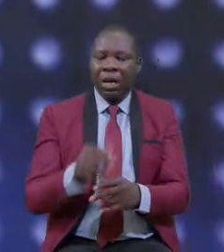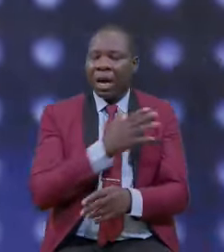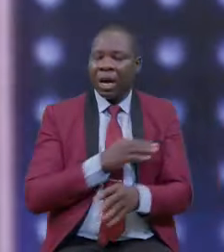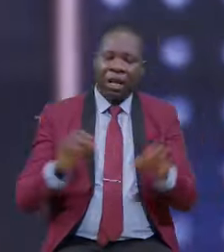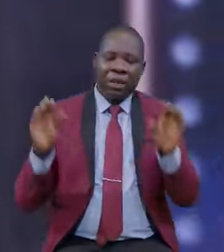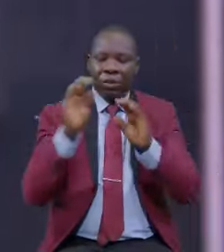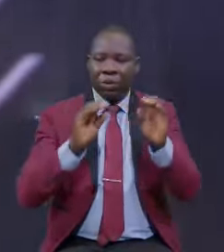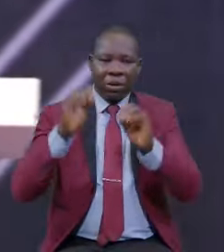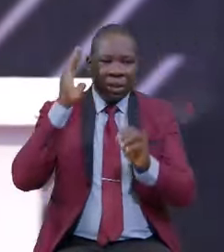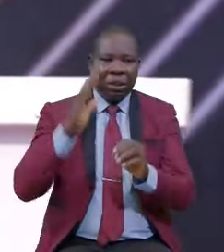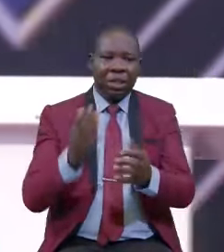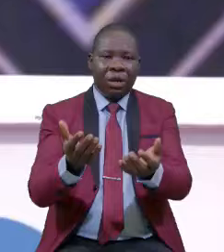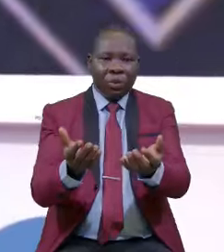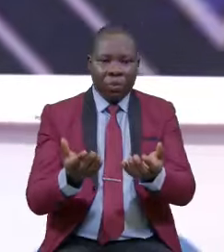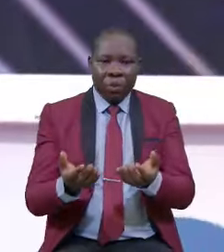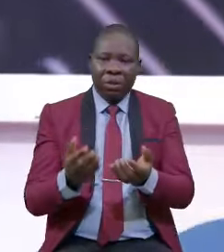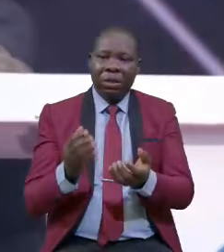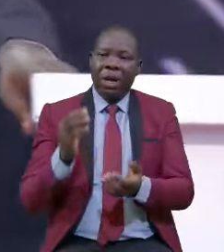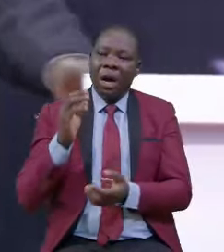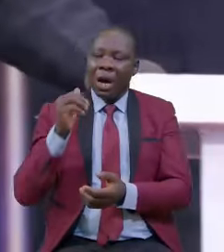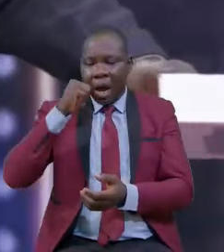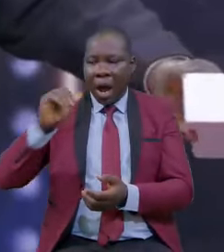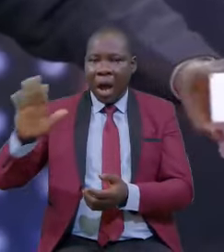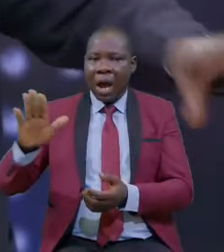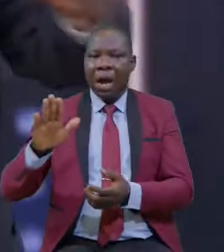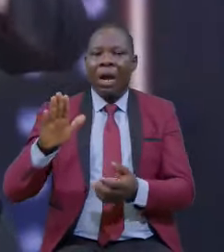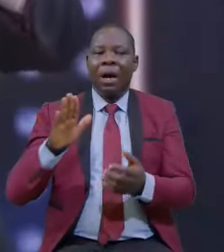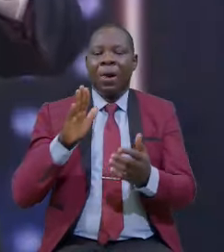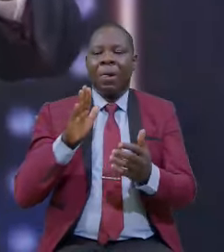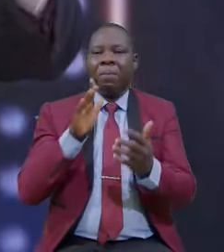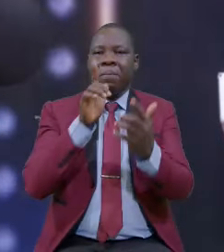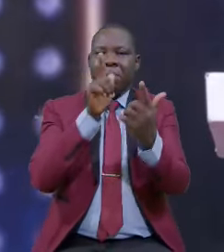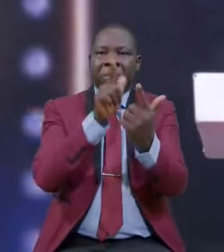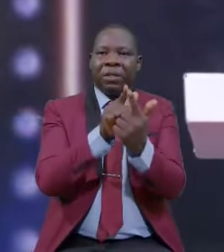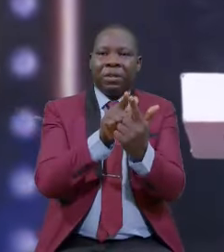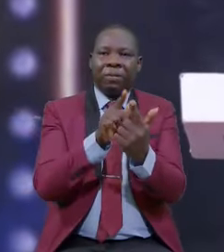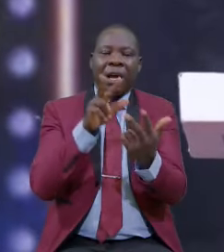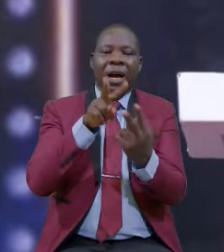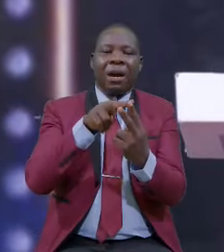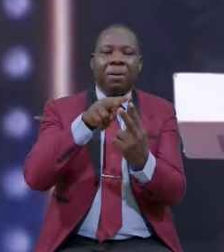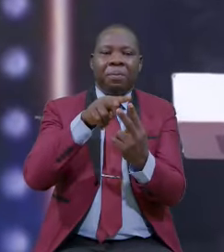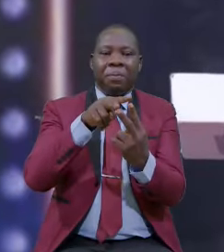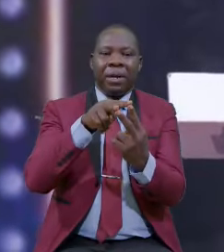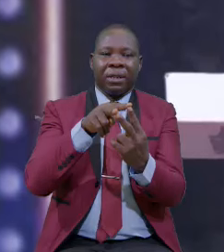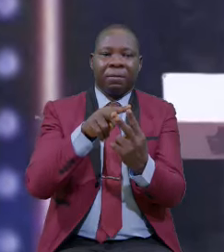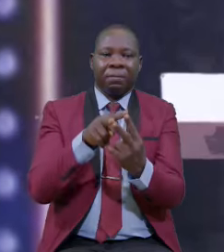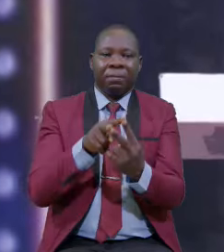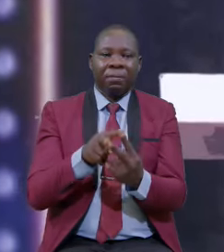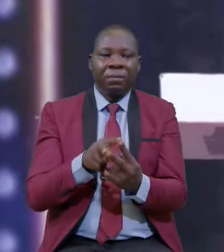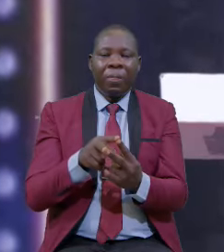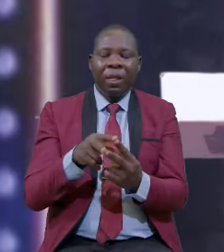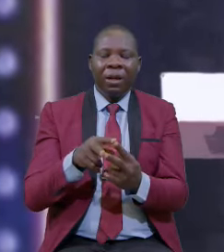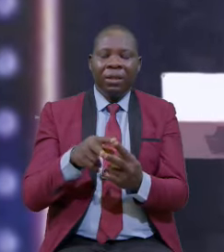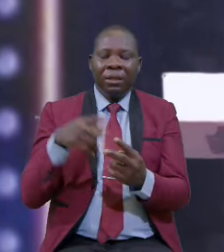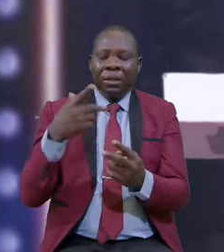The promise, the meat, to the power. The power, the promise, they are coupled together. They